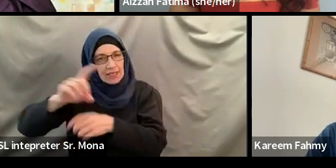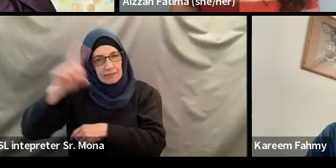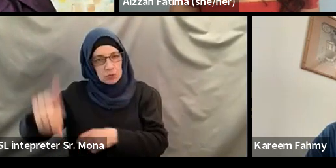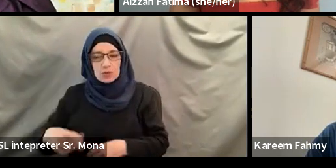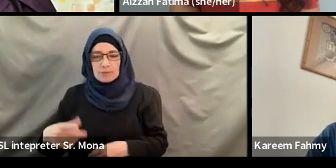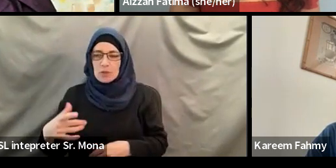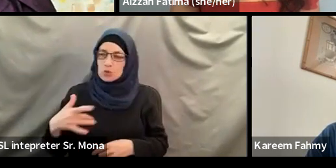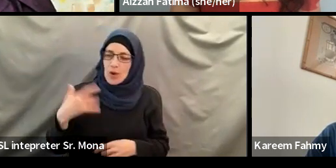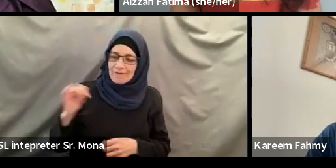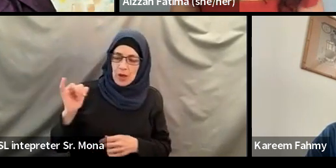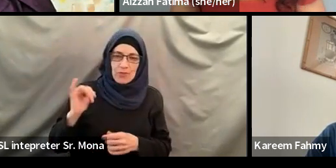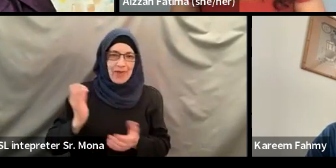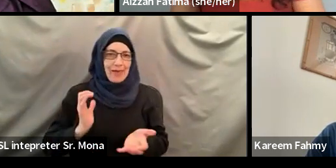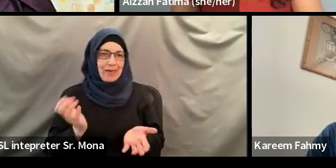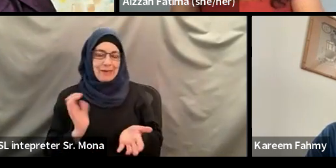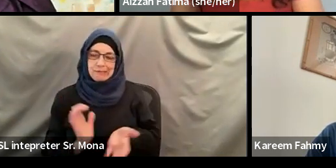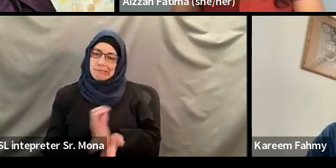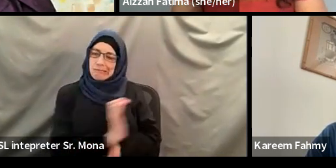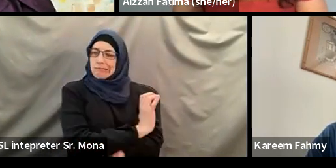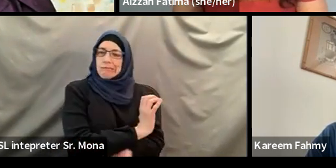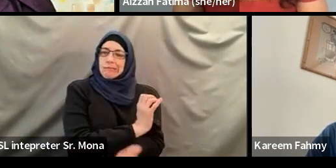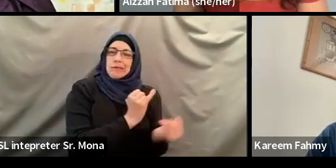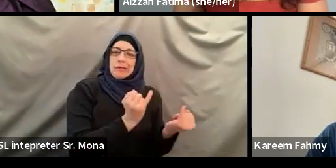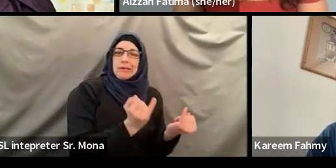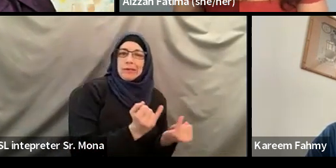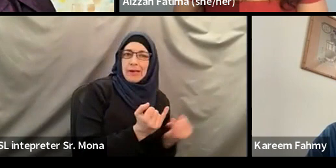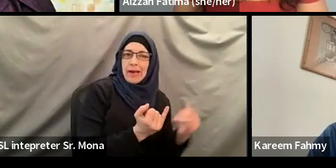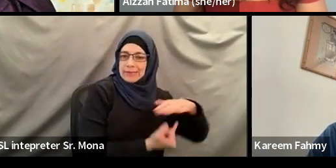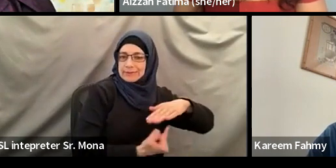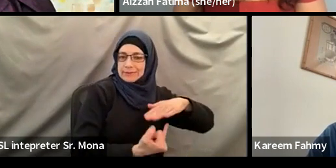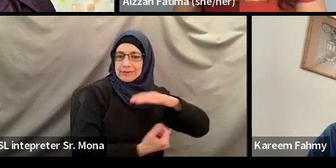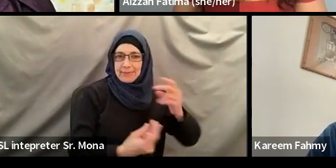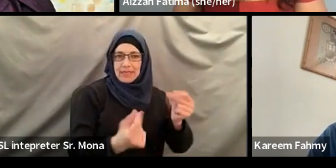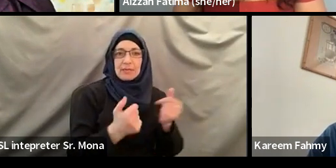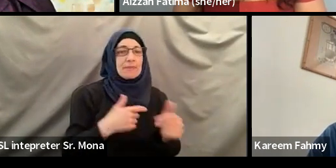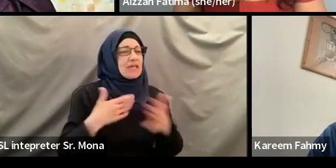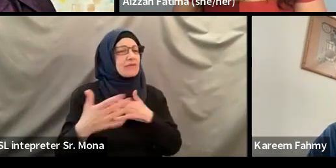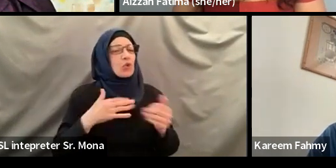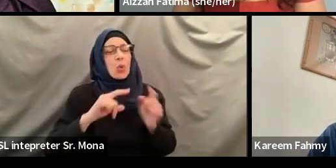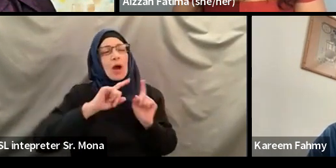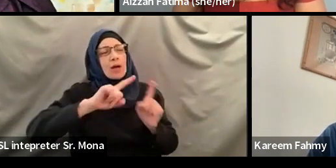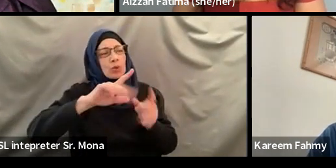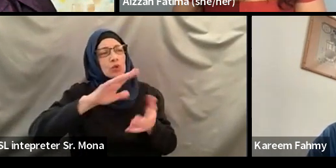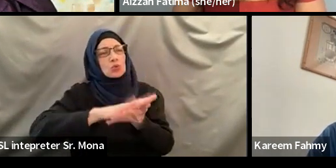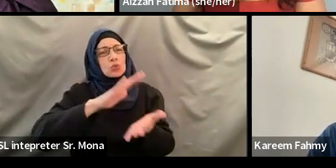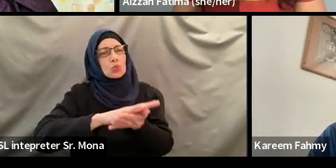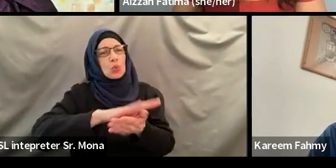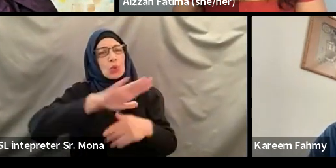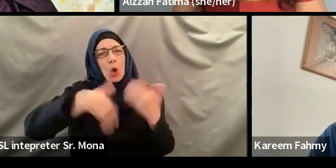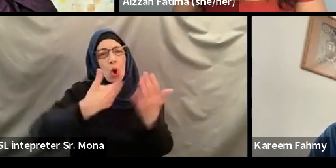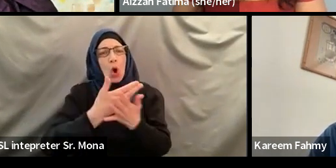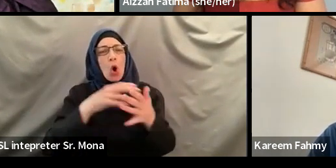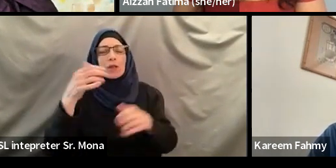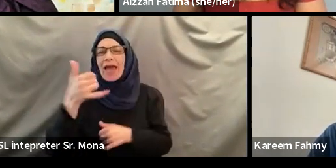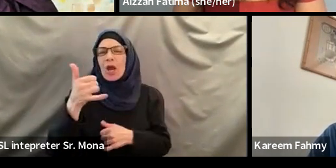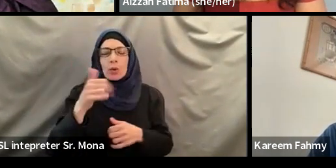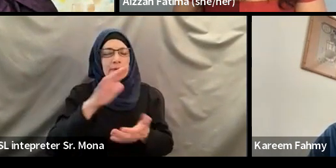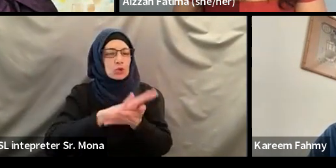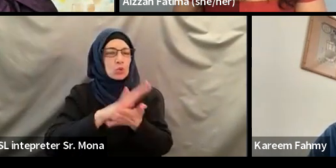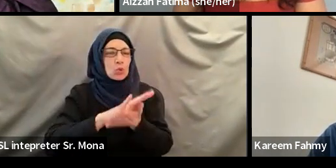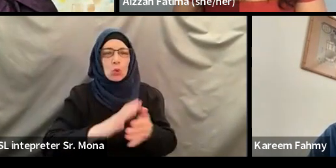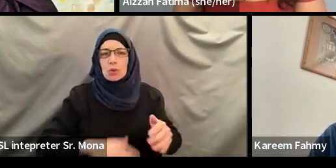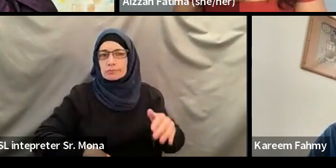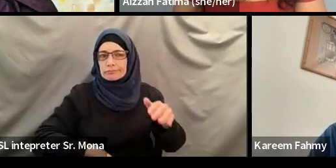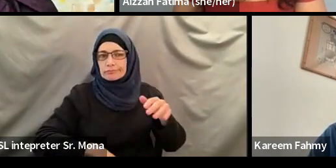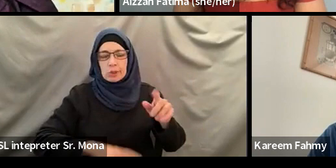like immediately, even though I went to an all Arabic school up until I was 13, there was just no concept of that, you